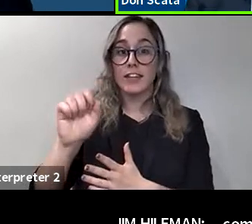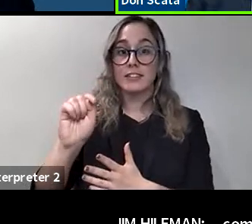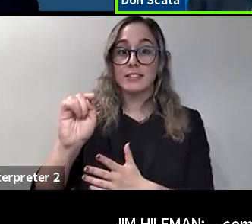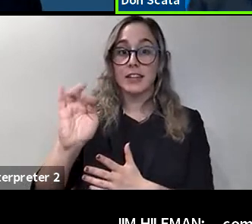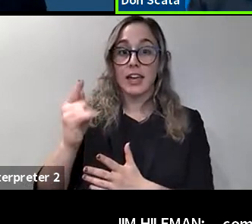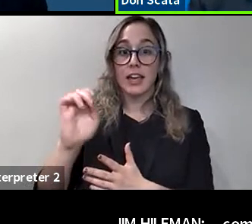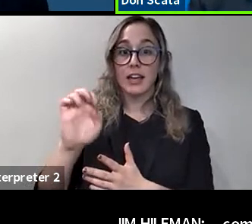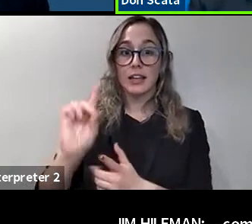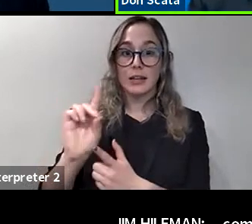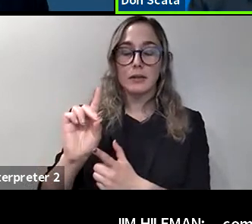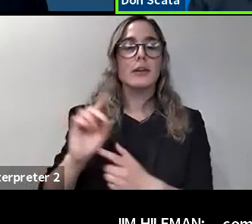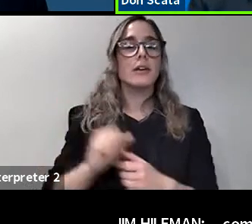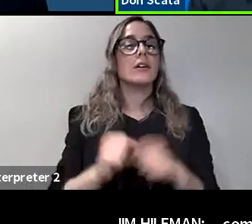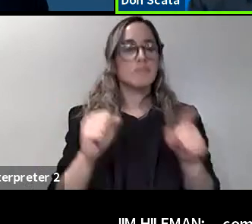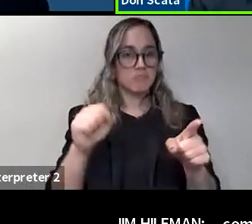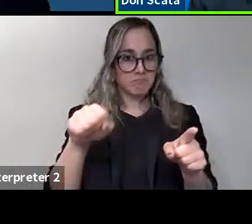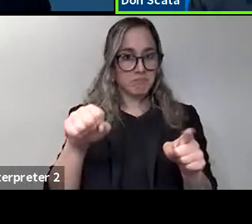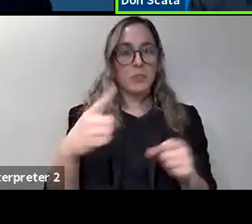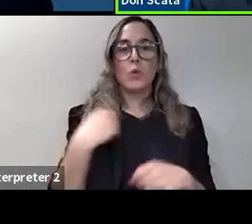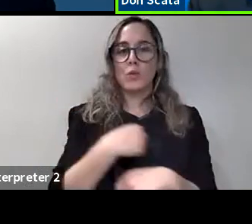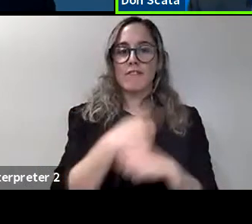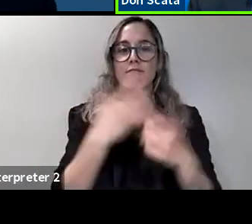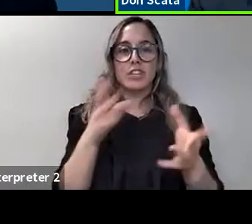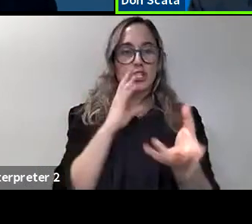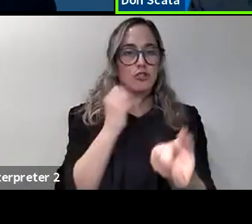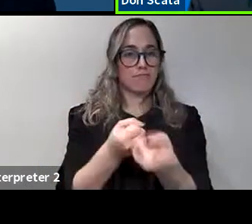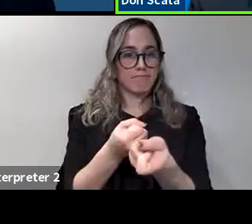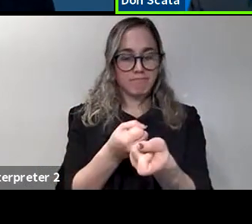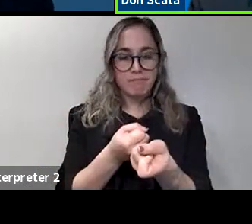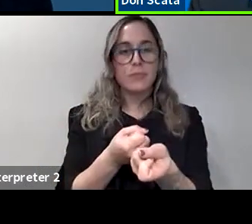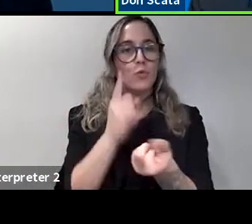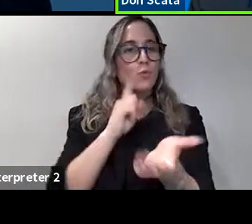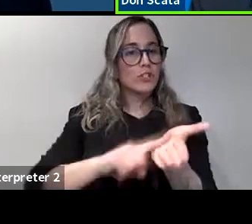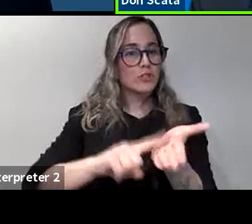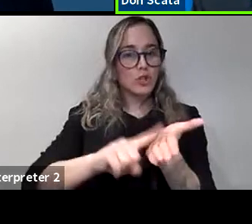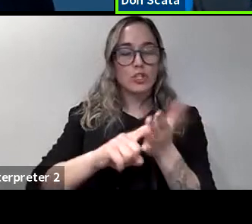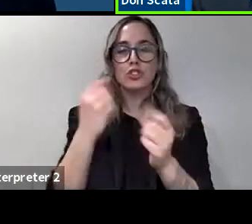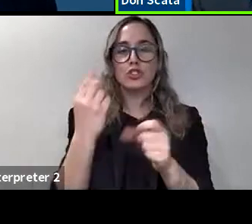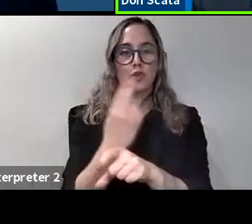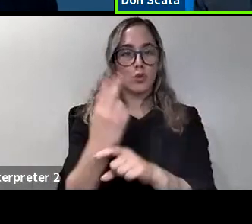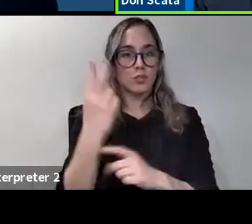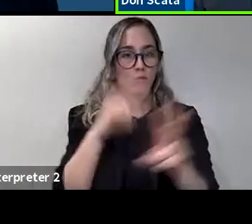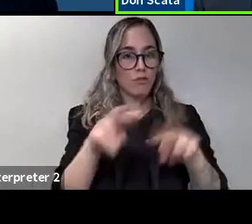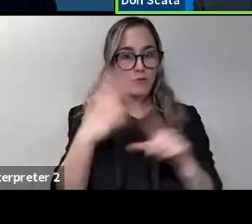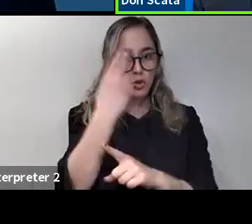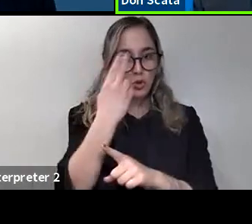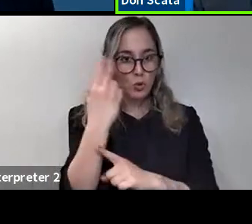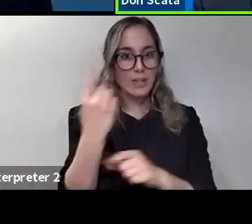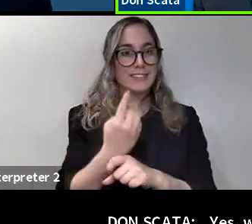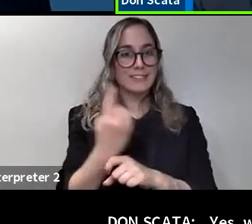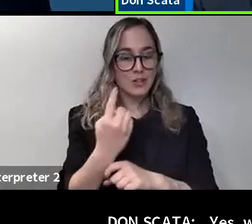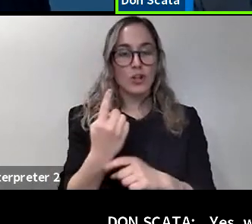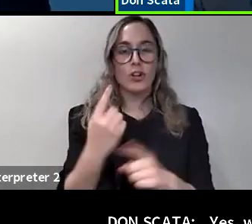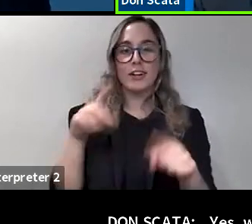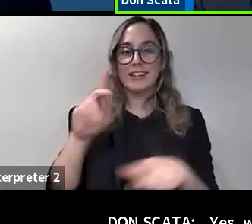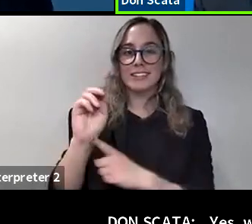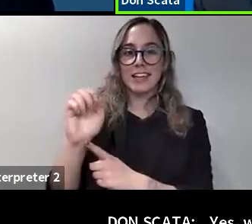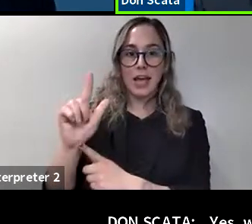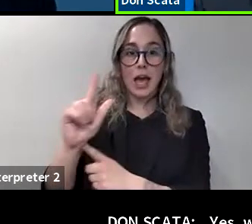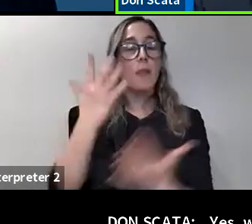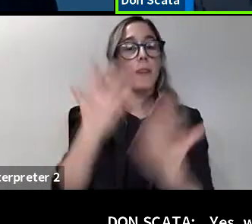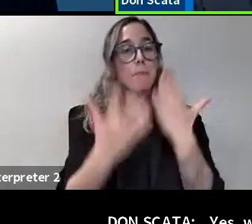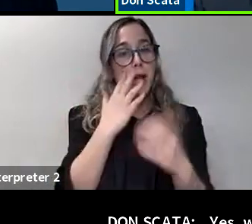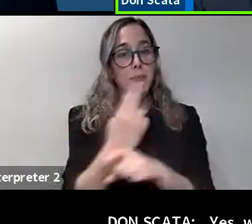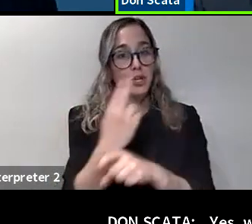So we've sponsored research to review and consider the use of supplemental noise metrics in addition to DNL, which might be useful